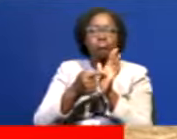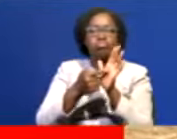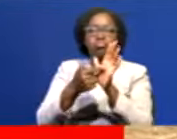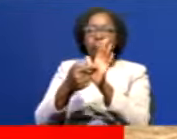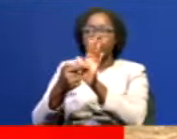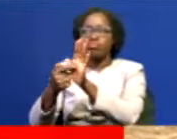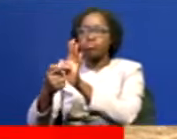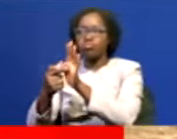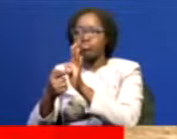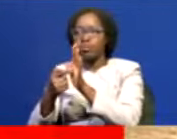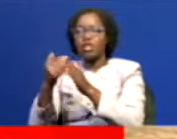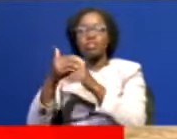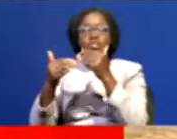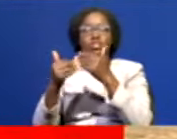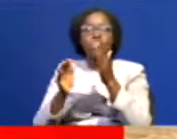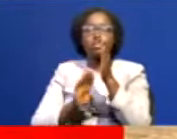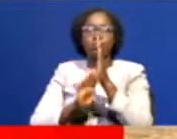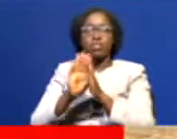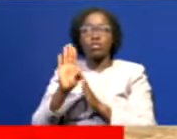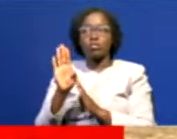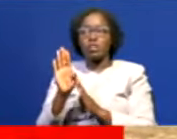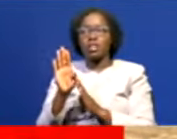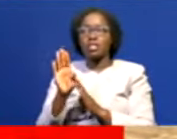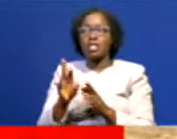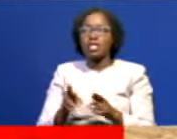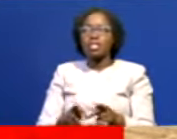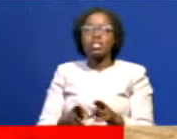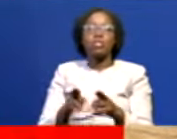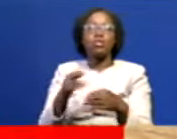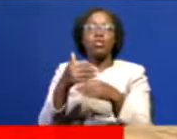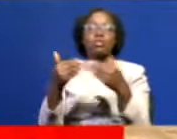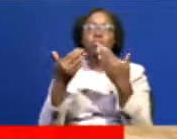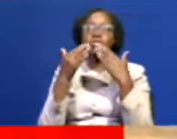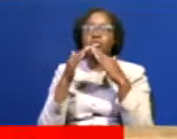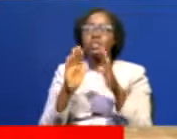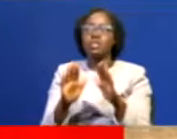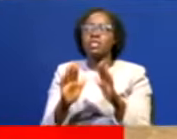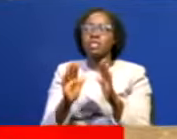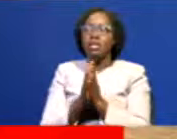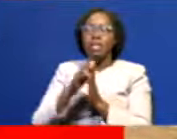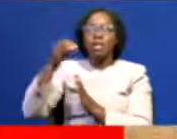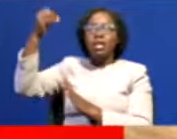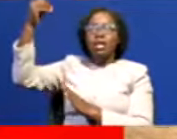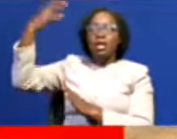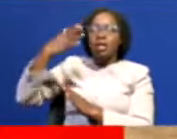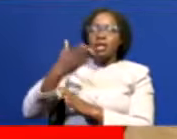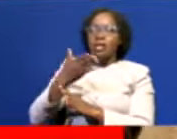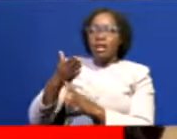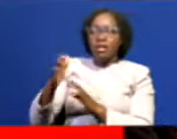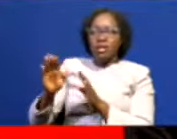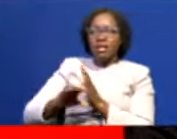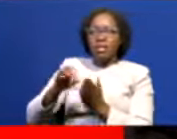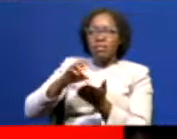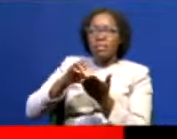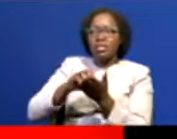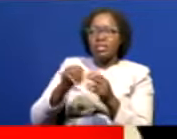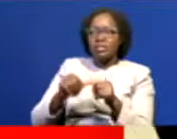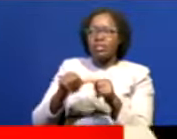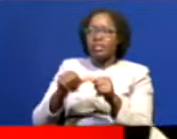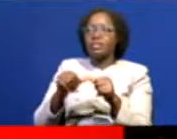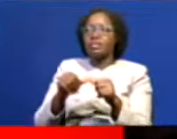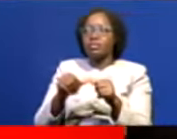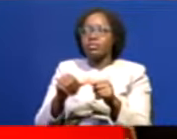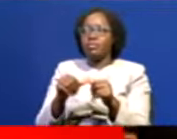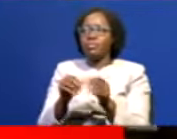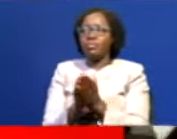infrastructure development that has going on, we are seeing roads have been constructed. There are electricity, the substation is ongoing for